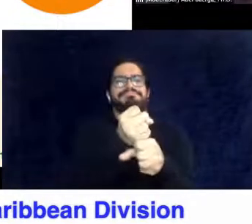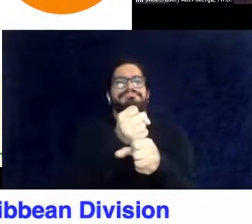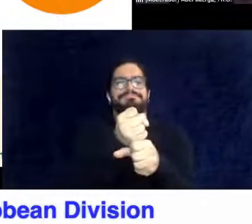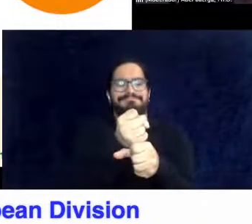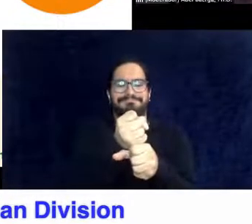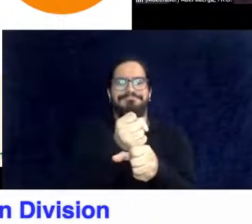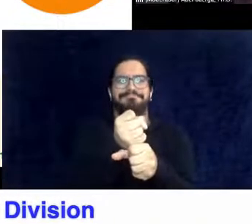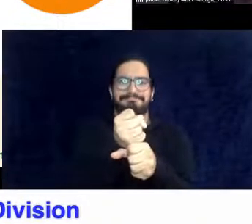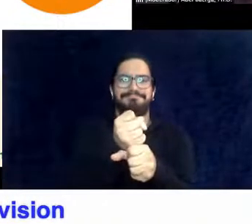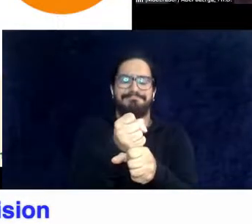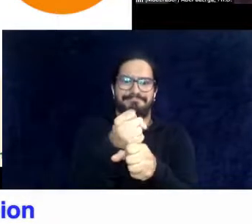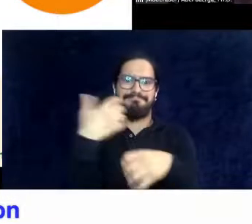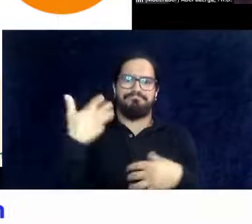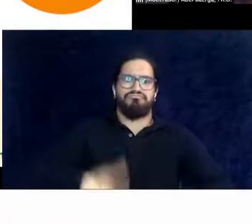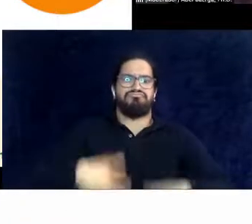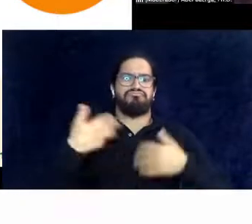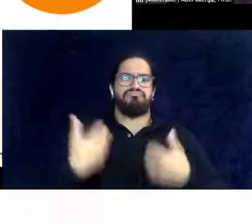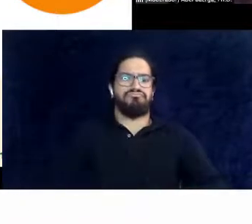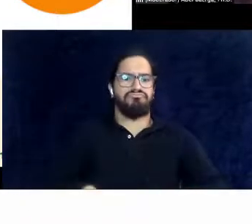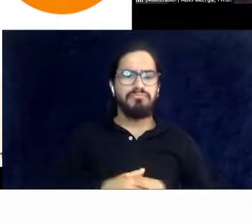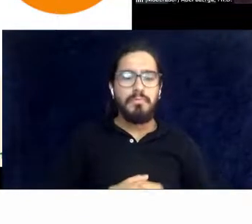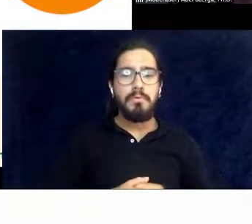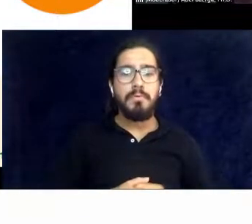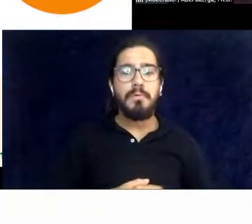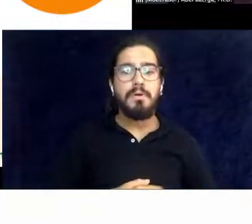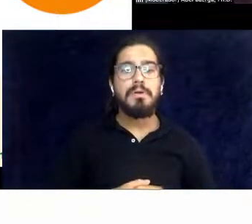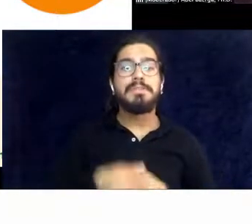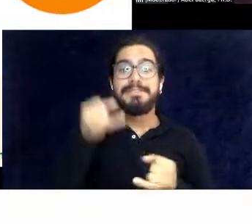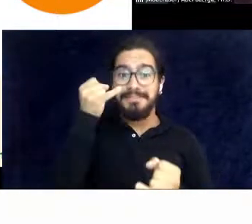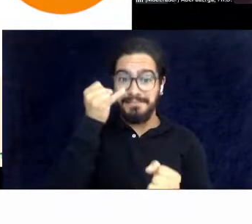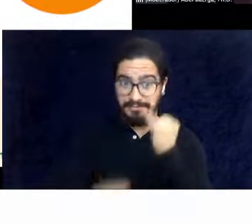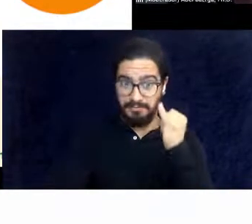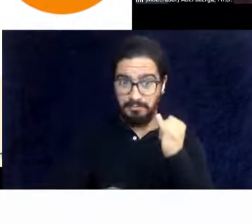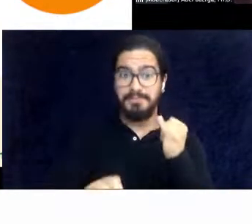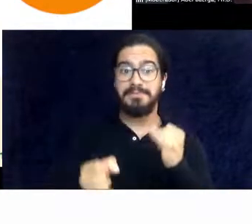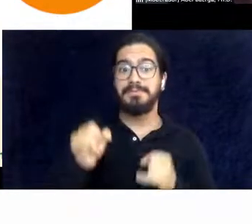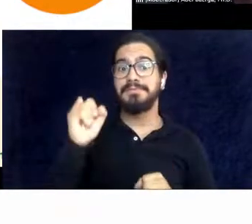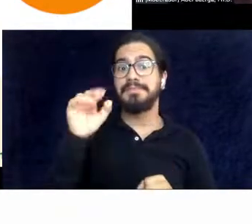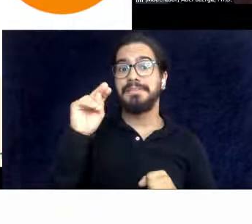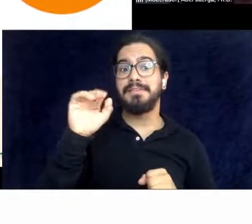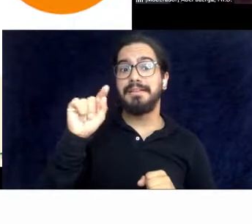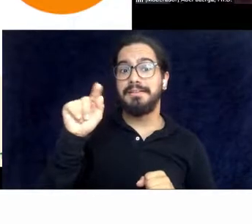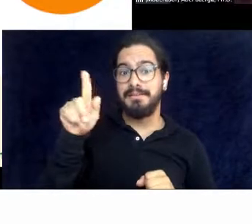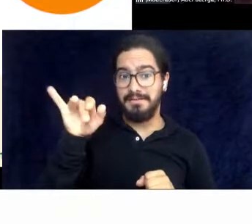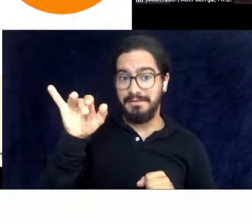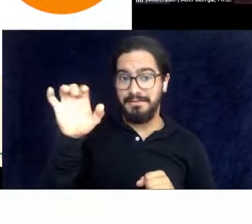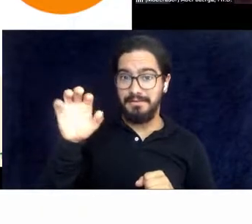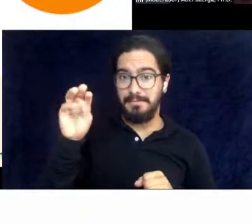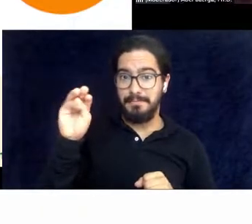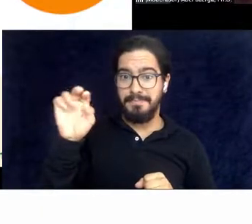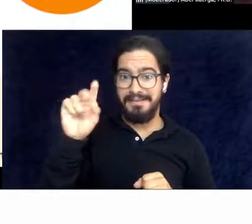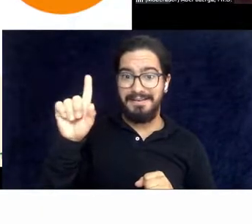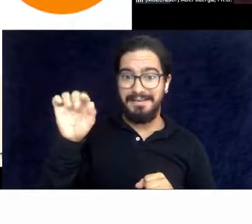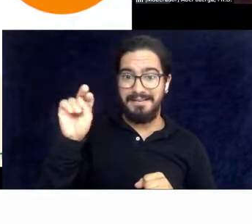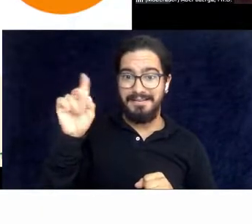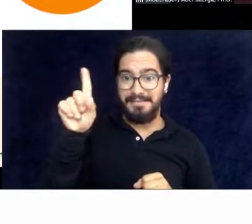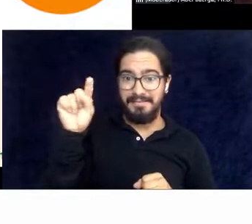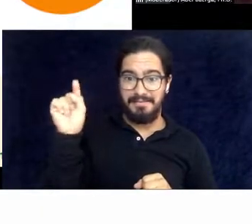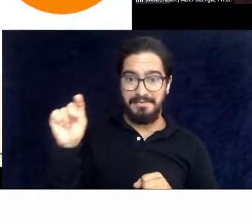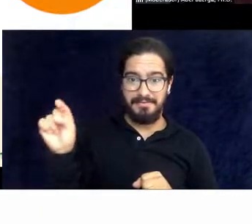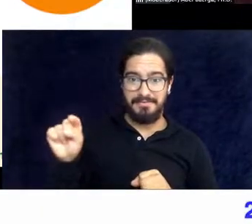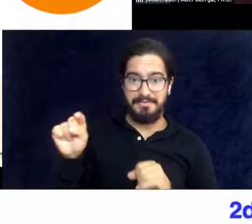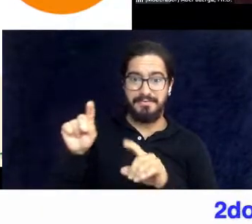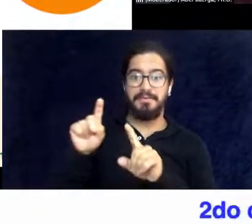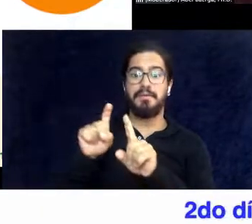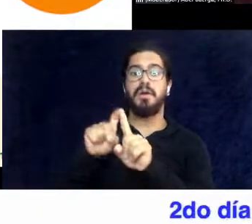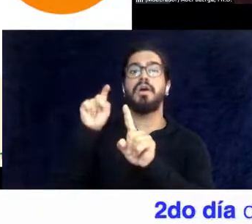5 minutes. And the last one this afternoon is Ms. Natalie Melendez Vasquez, who joins us from the Medical Sciences campus